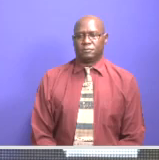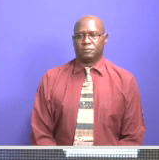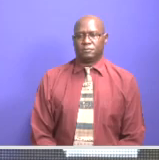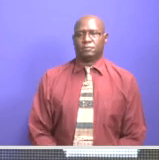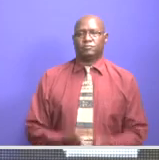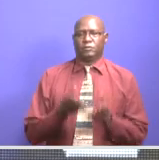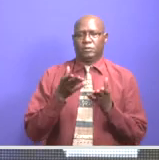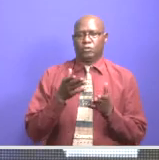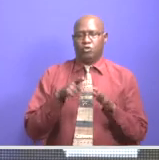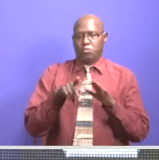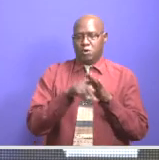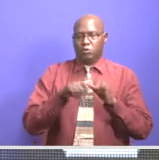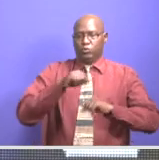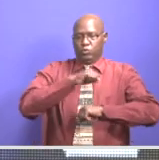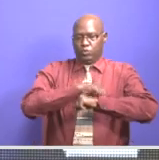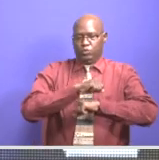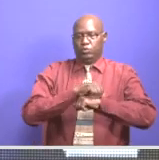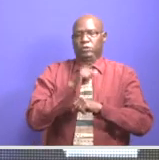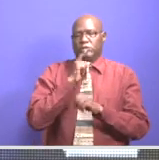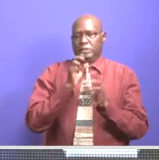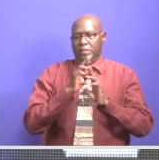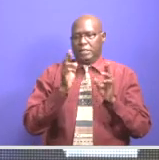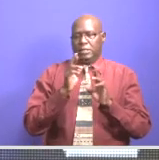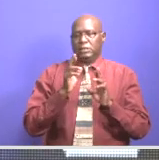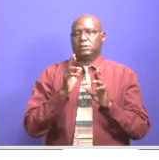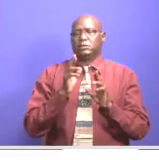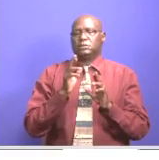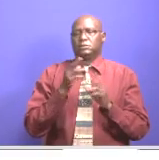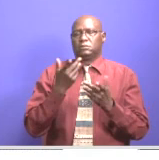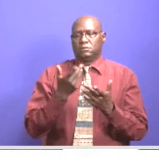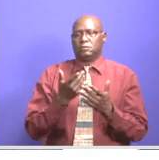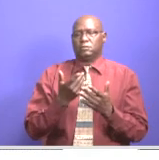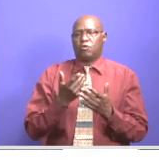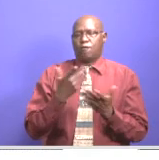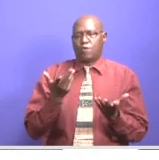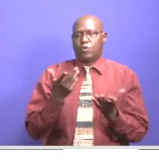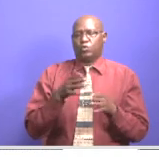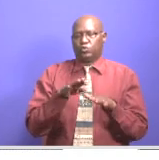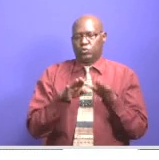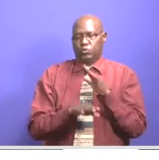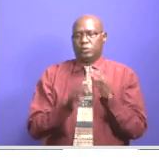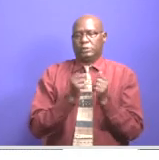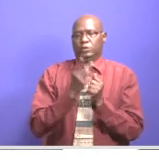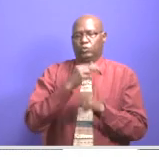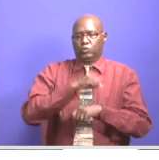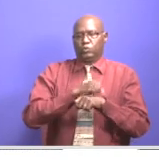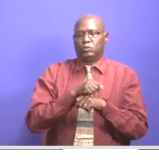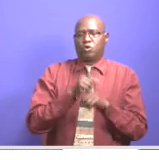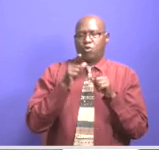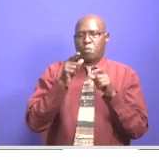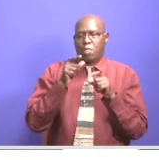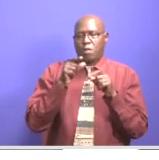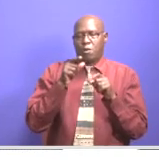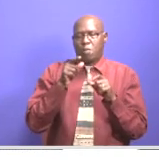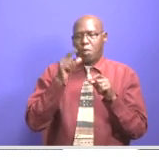Primary school heads now say they are ready to host junior secondary school beginning January next year. While addressing the media in Mombasa, the Kenya Primary